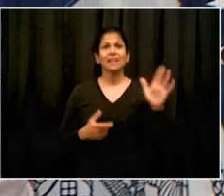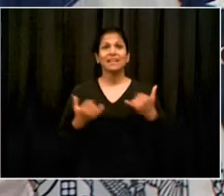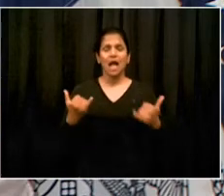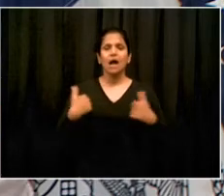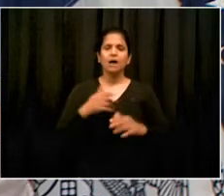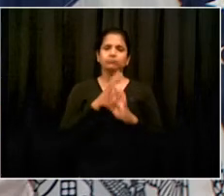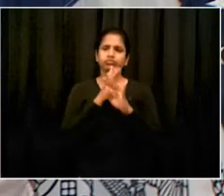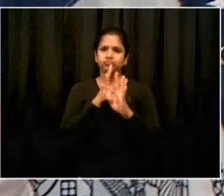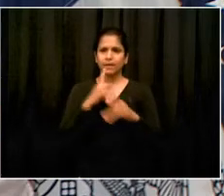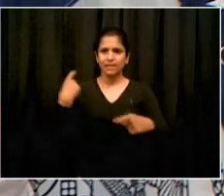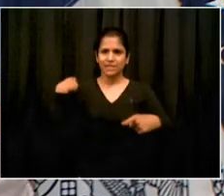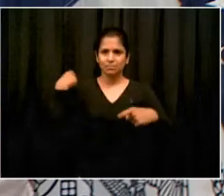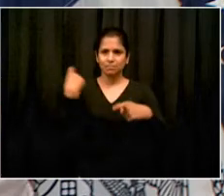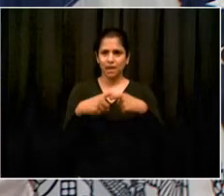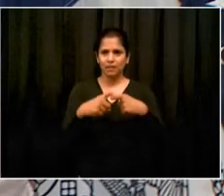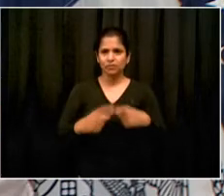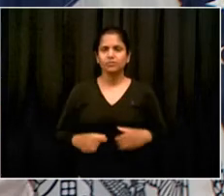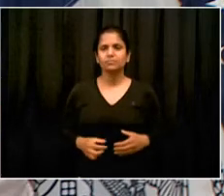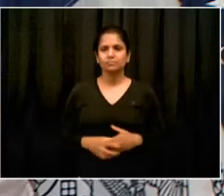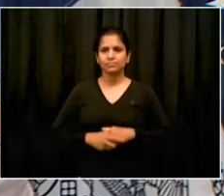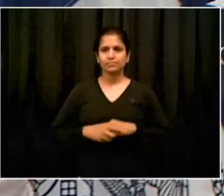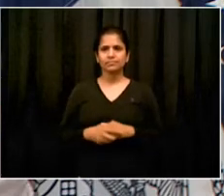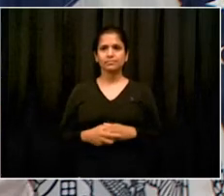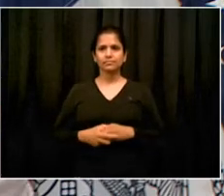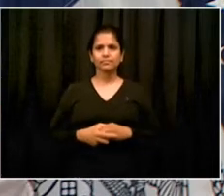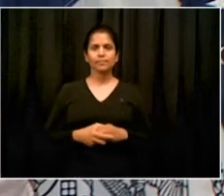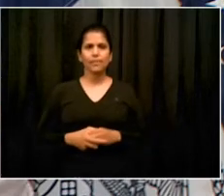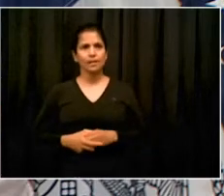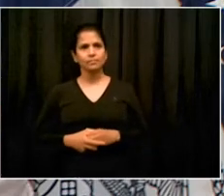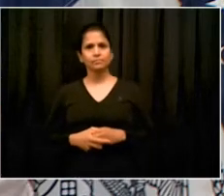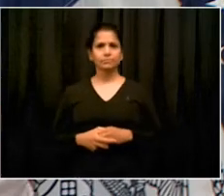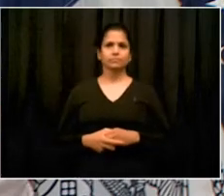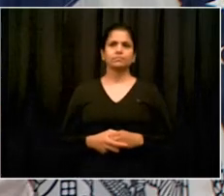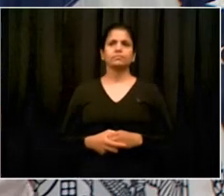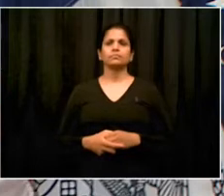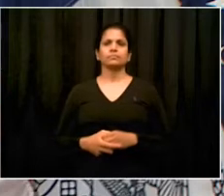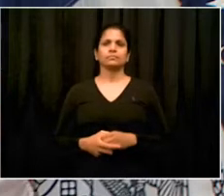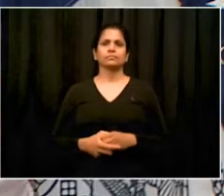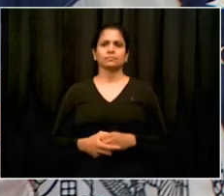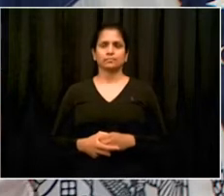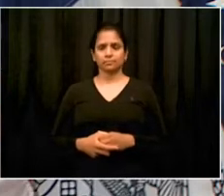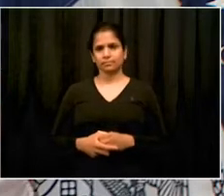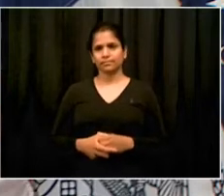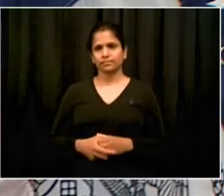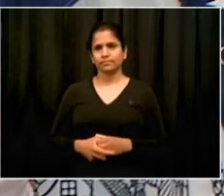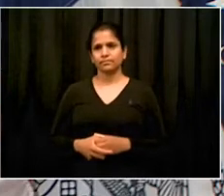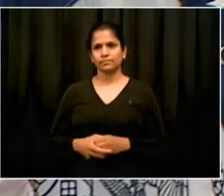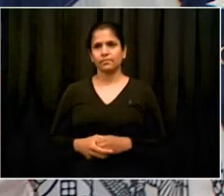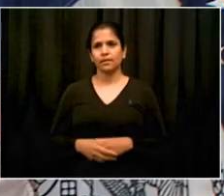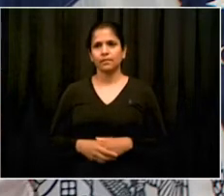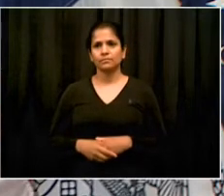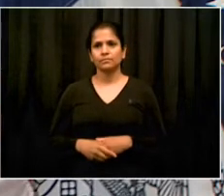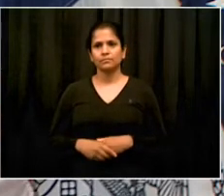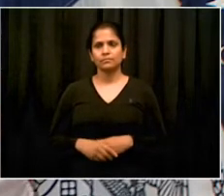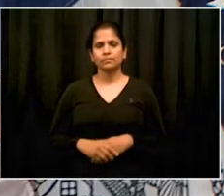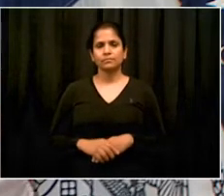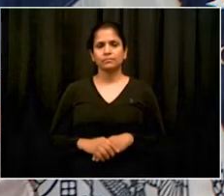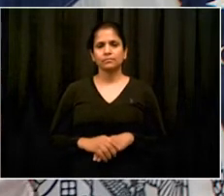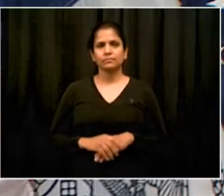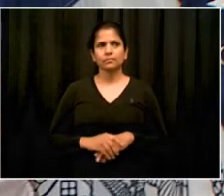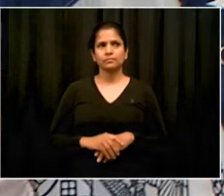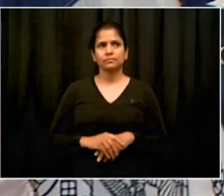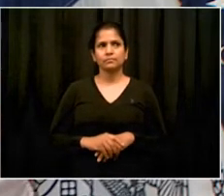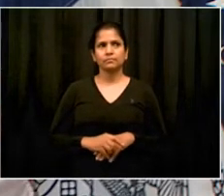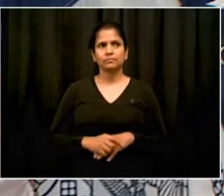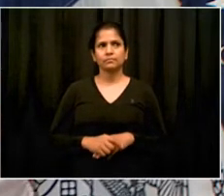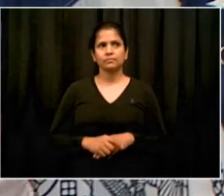Hoy le damos la bienvenida a nuestros estudiantes de escuela primaria para sus clases